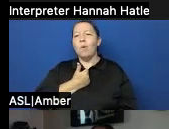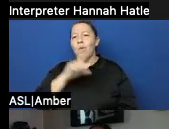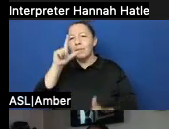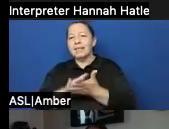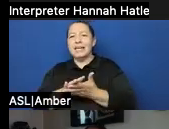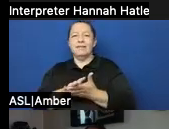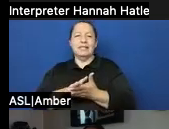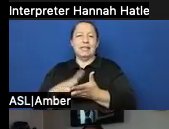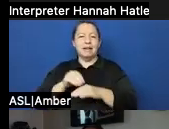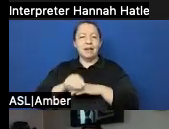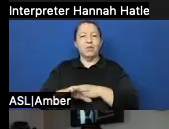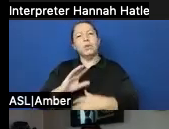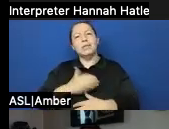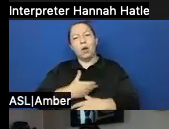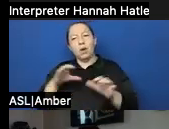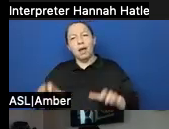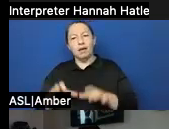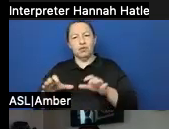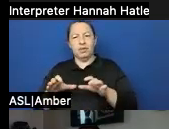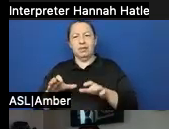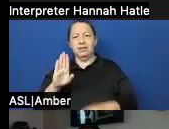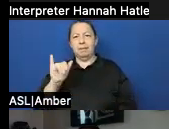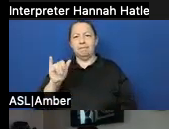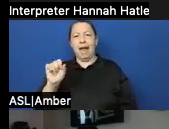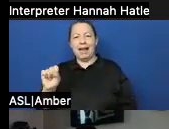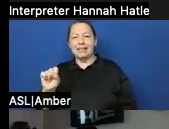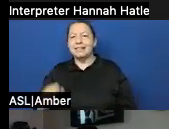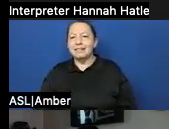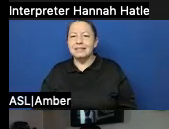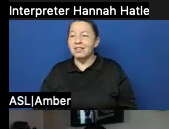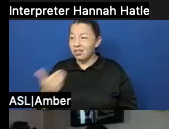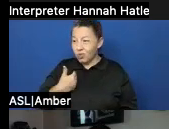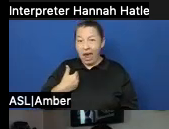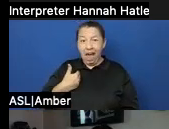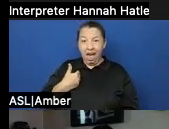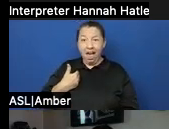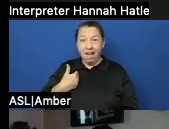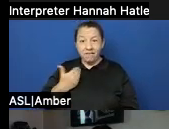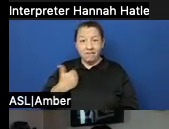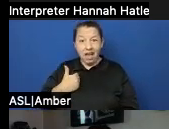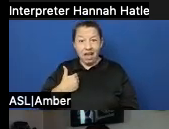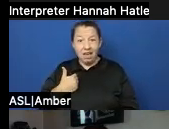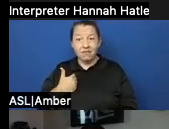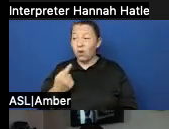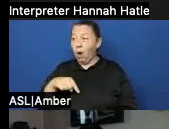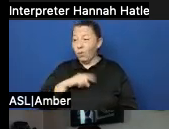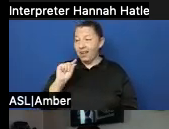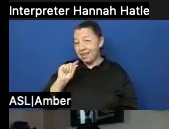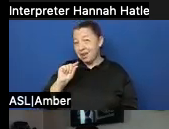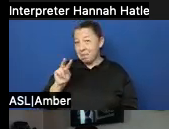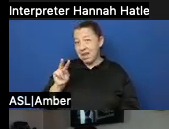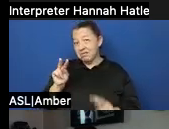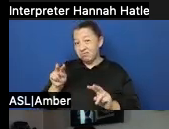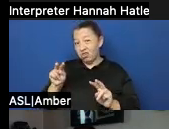involved in our own Changleshka, our medicine wheel. Do we have biases? Are we a little judgy? Is that, even though